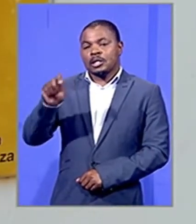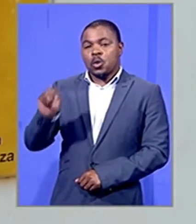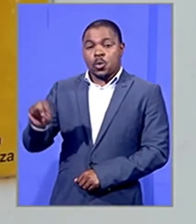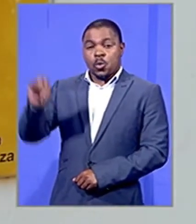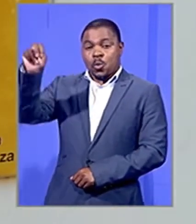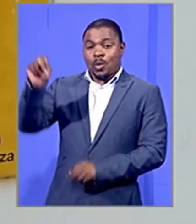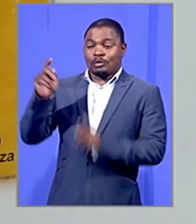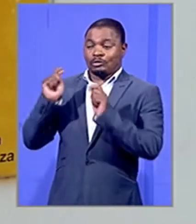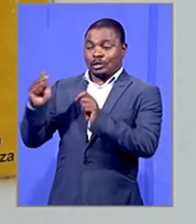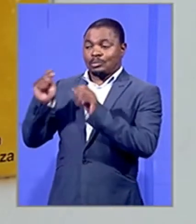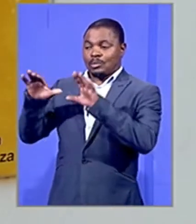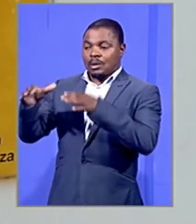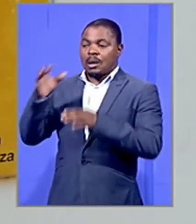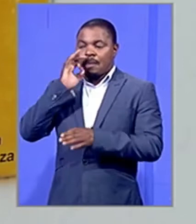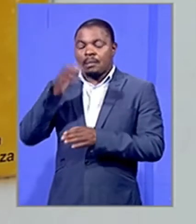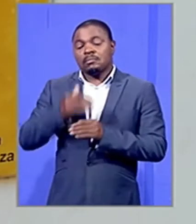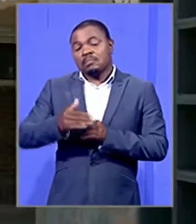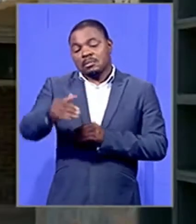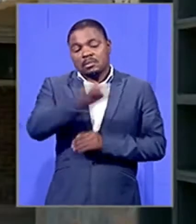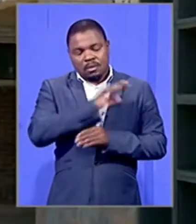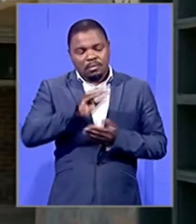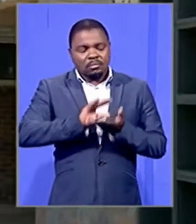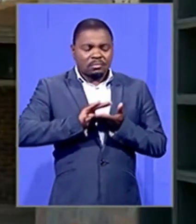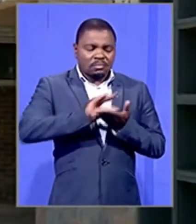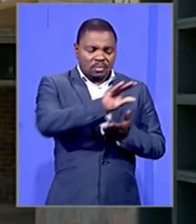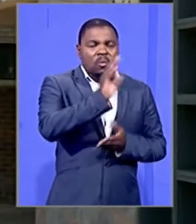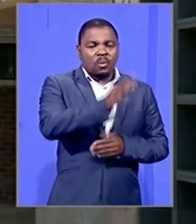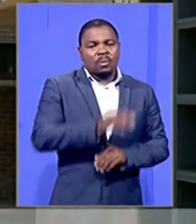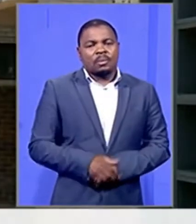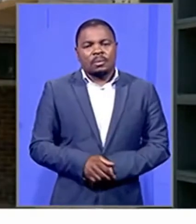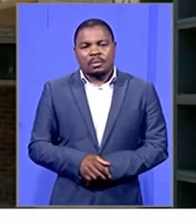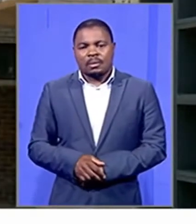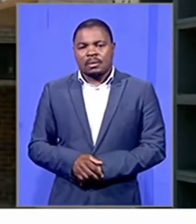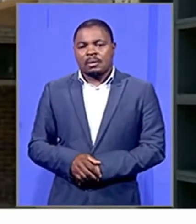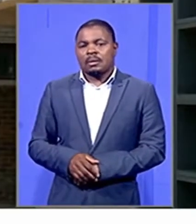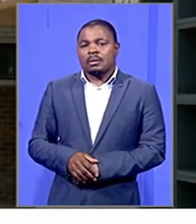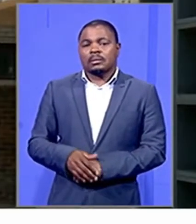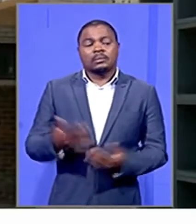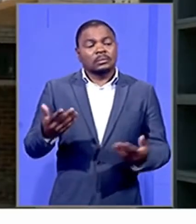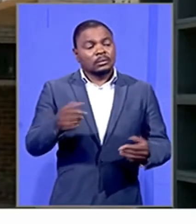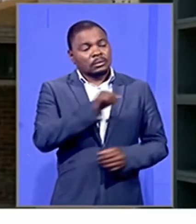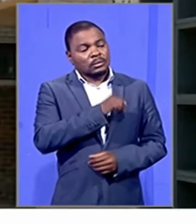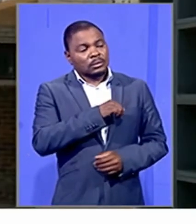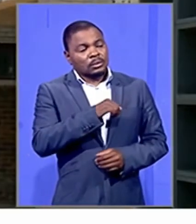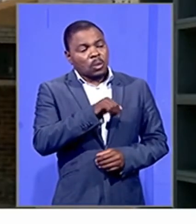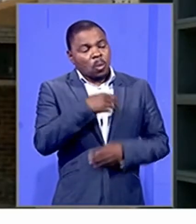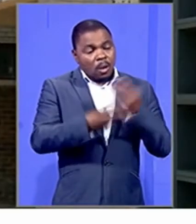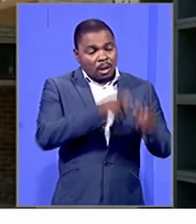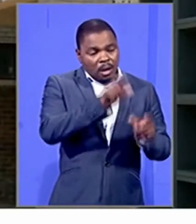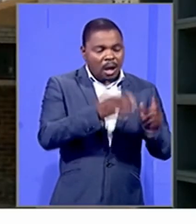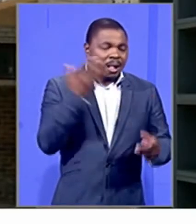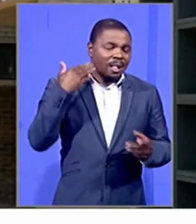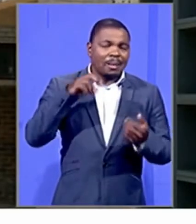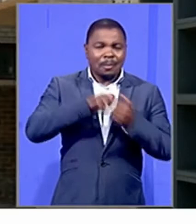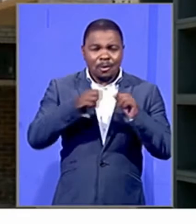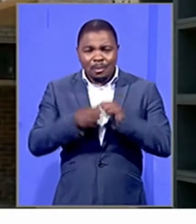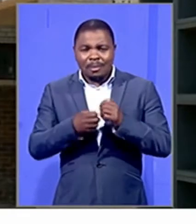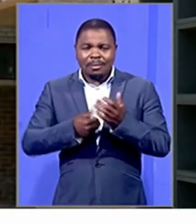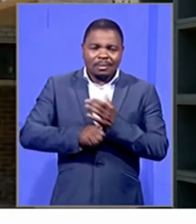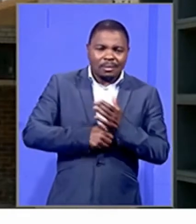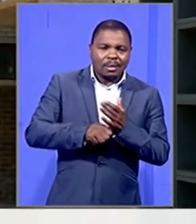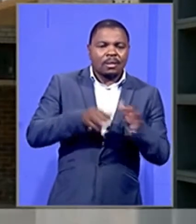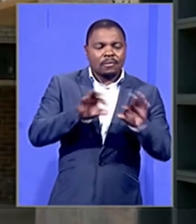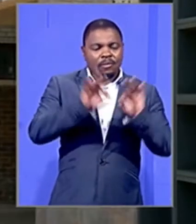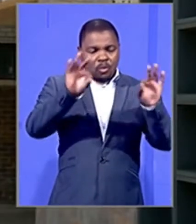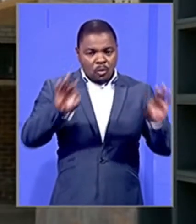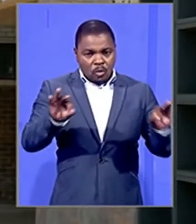ba amegilego ba tla hwetša mašheleng go sego e kae. Bašomi ba e leng gore ba amegile mo tabeng tša dipenšene ba romelwa difomo